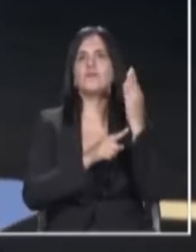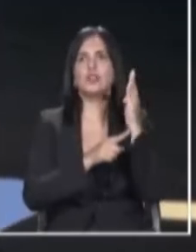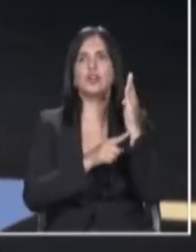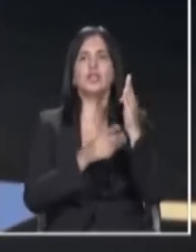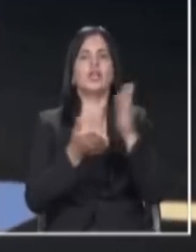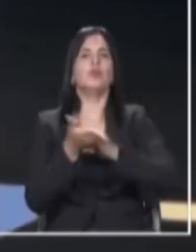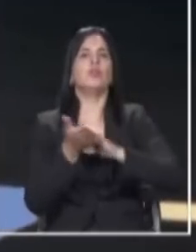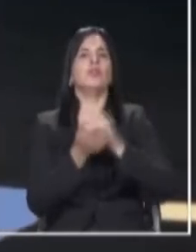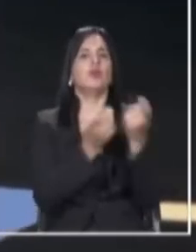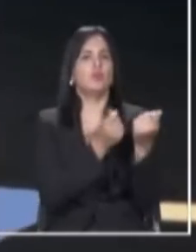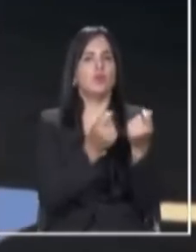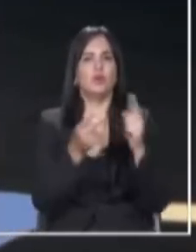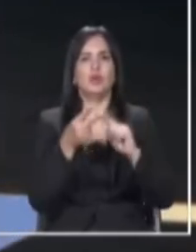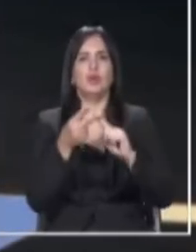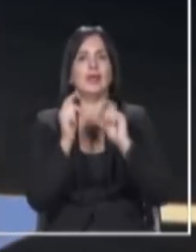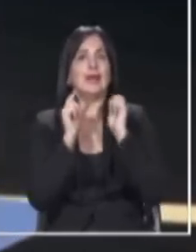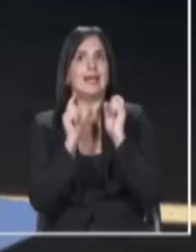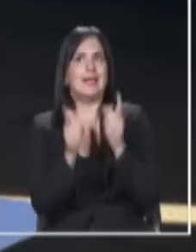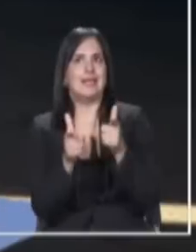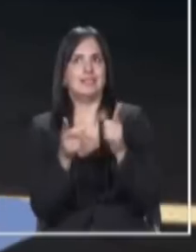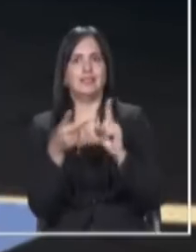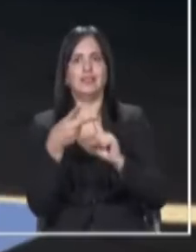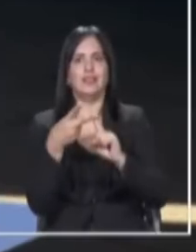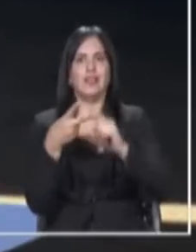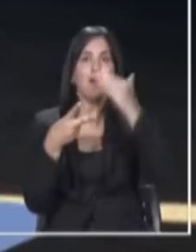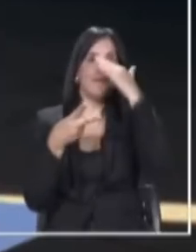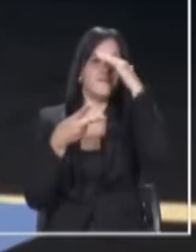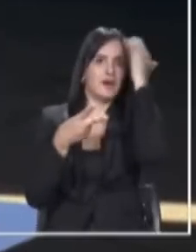money success popularity